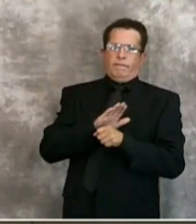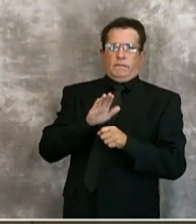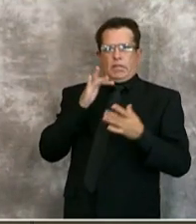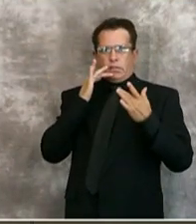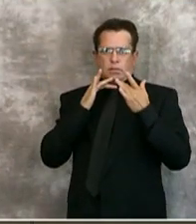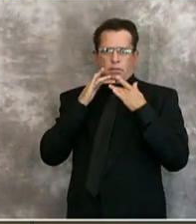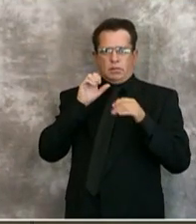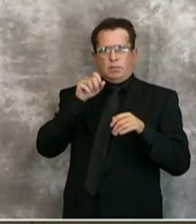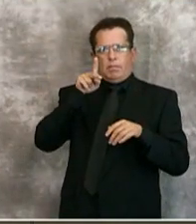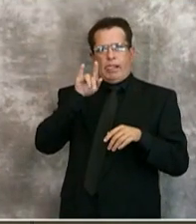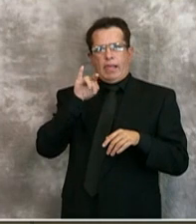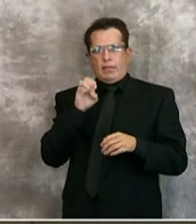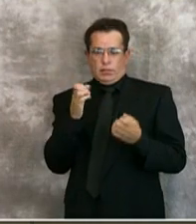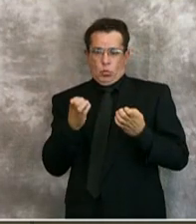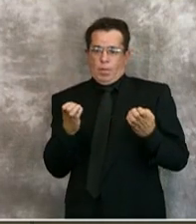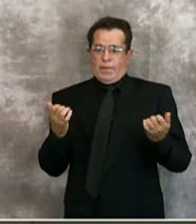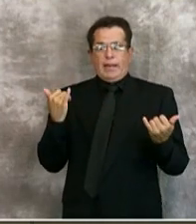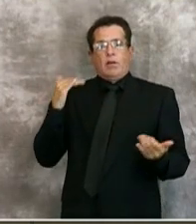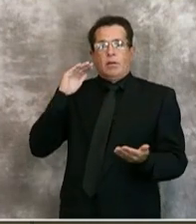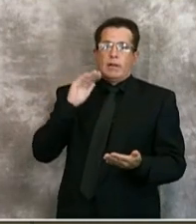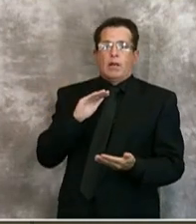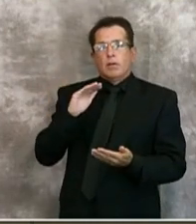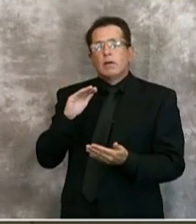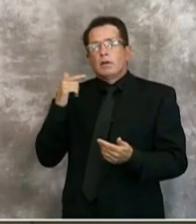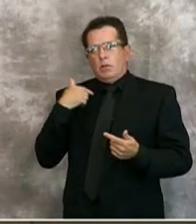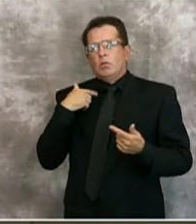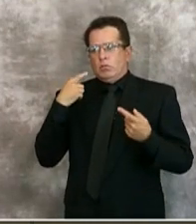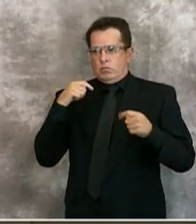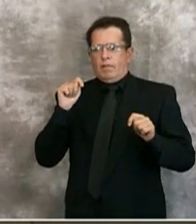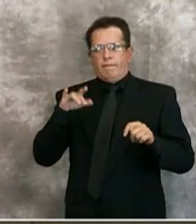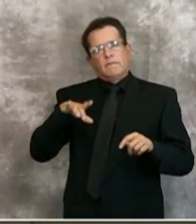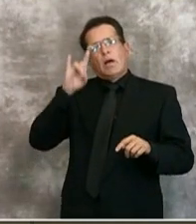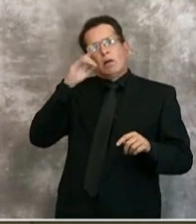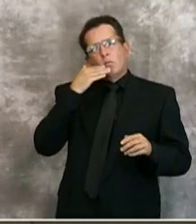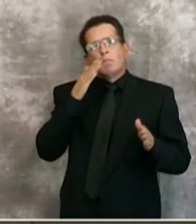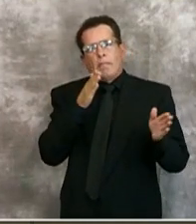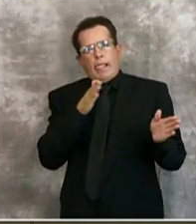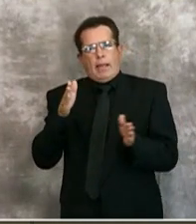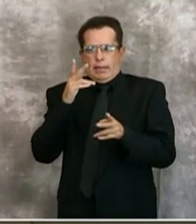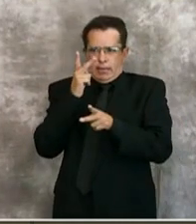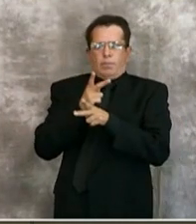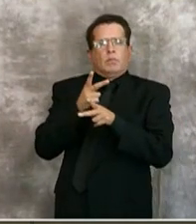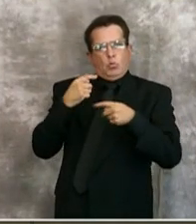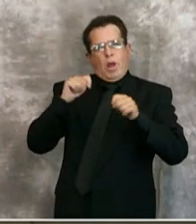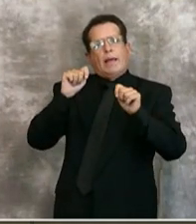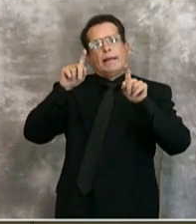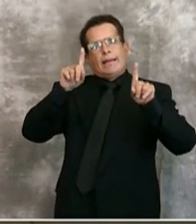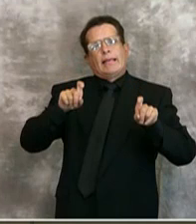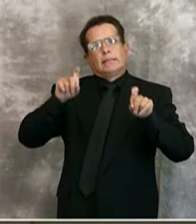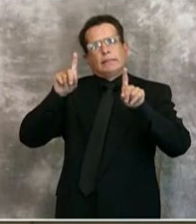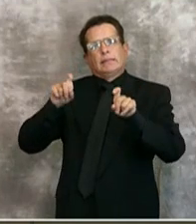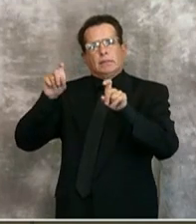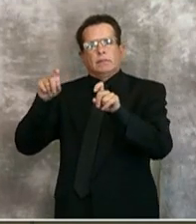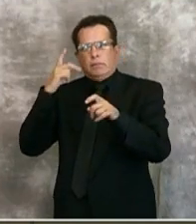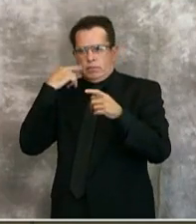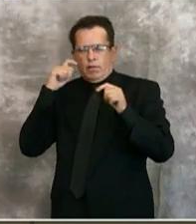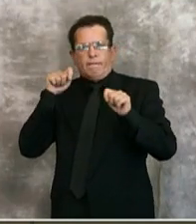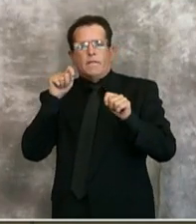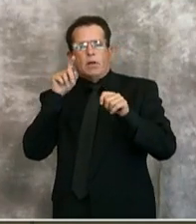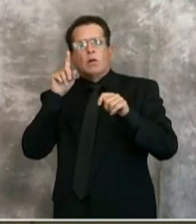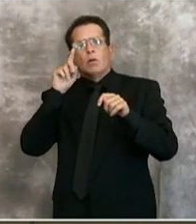before, we have developed a reasonable good strategy to maintain testing. We're just having to